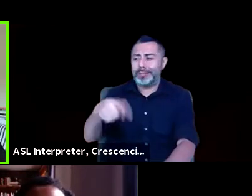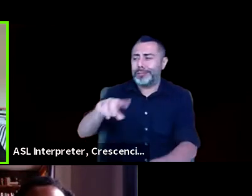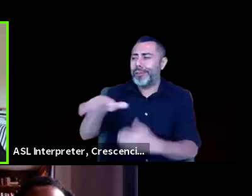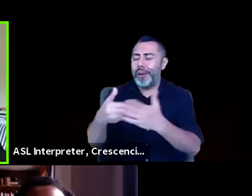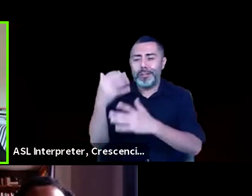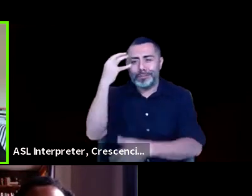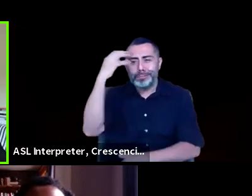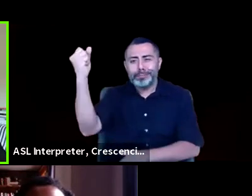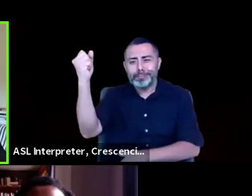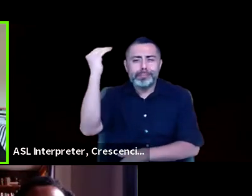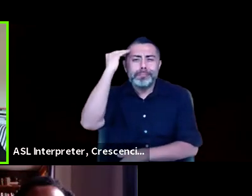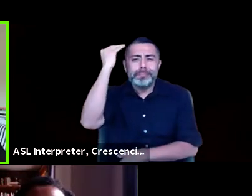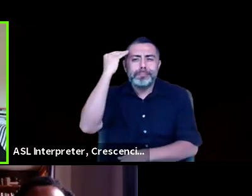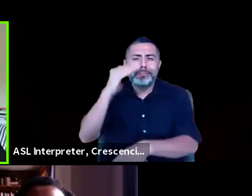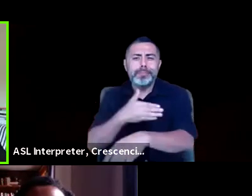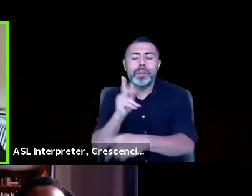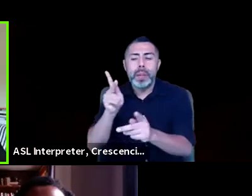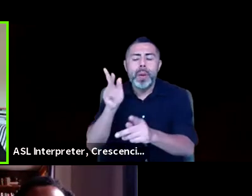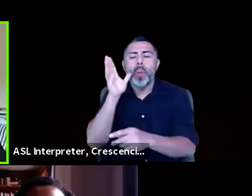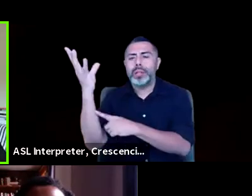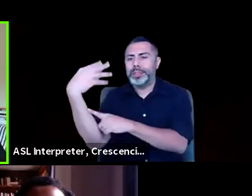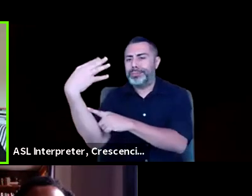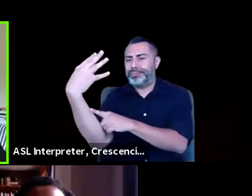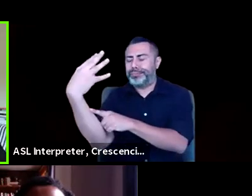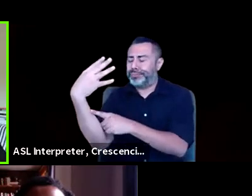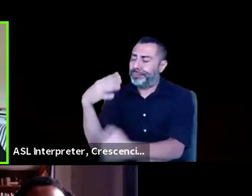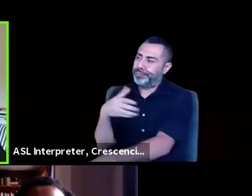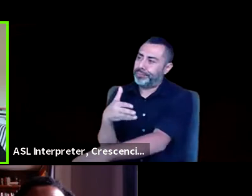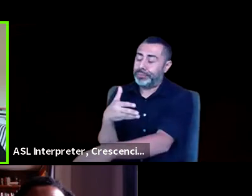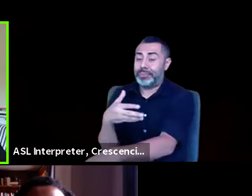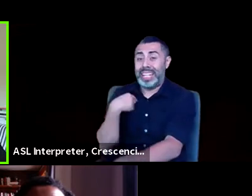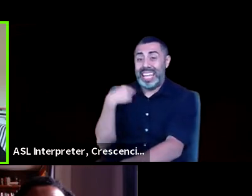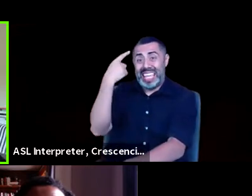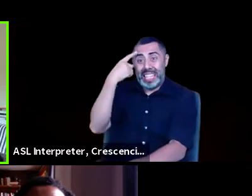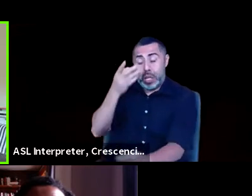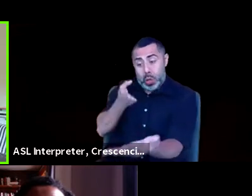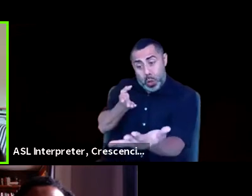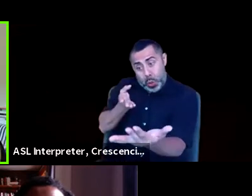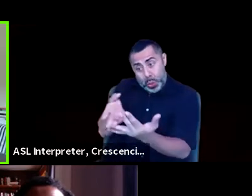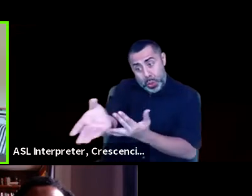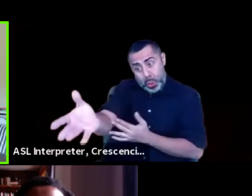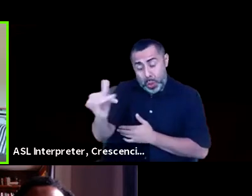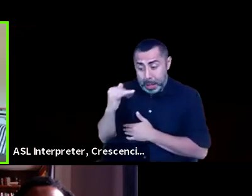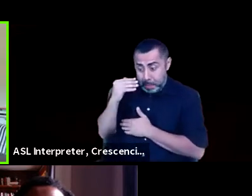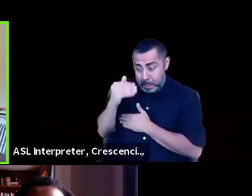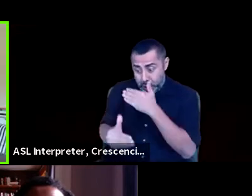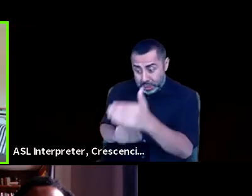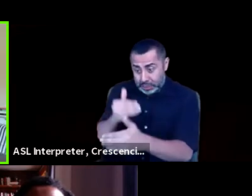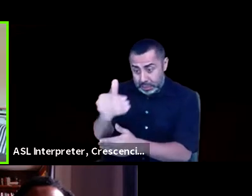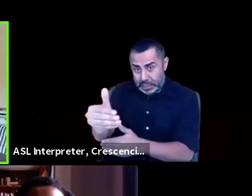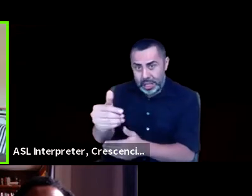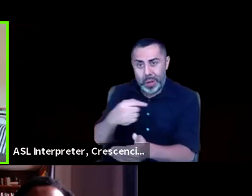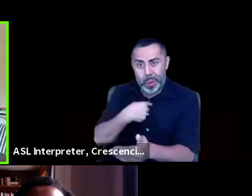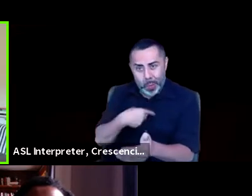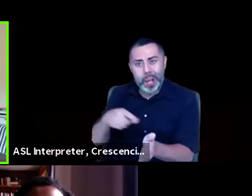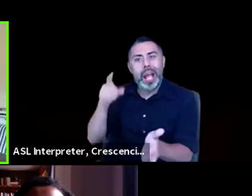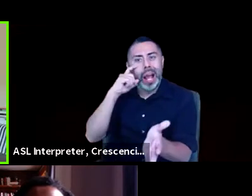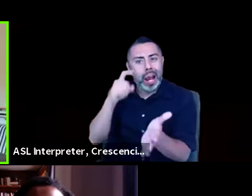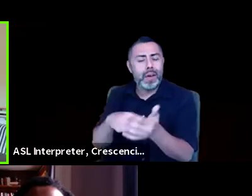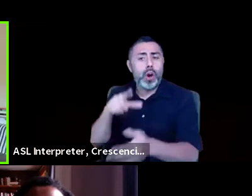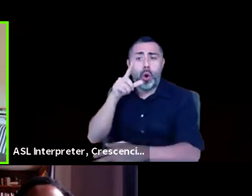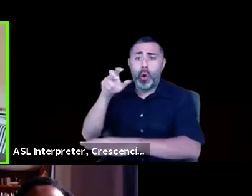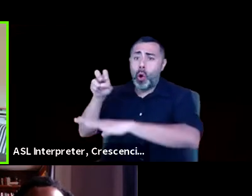record themselves. And I think in the process of that, we are discovering who's immediately leaping forward to do it was a